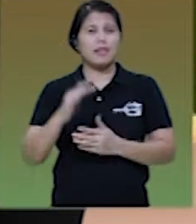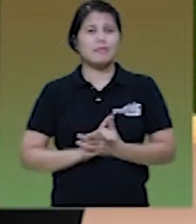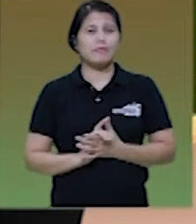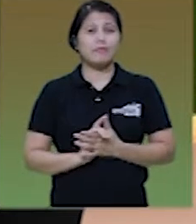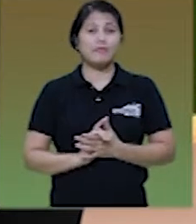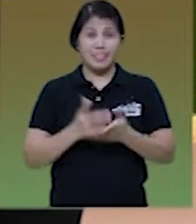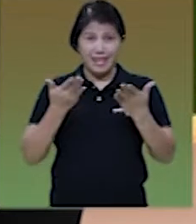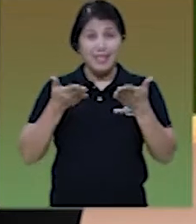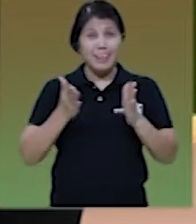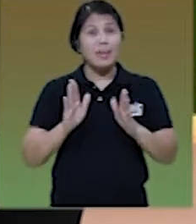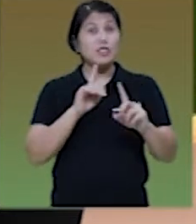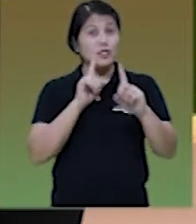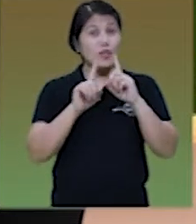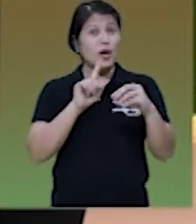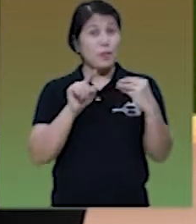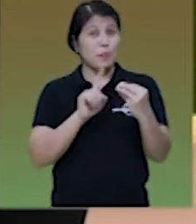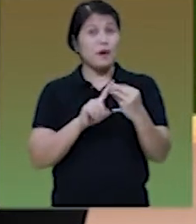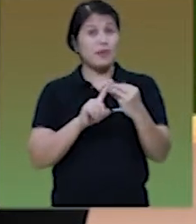Let's talk about it.